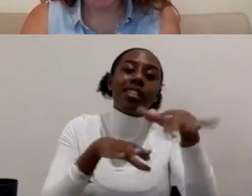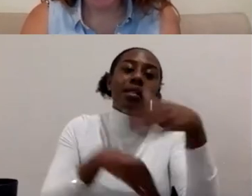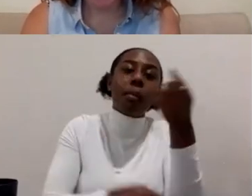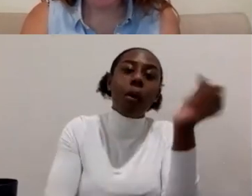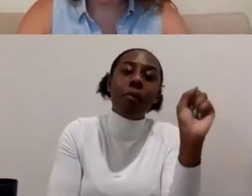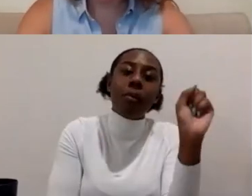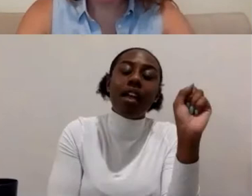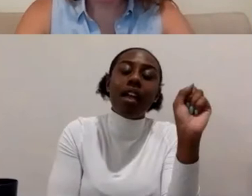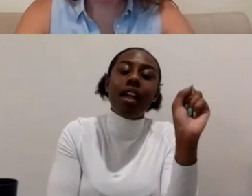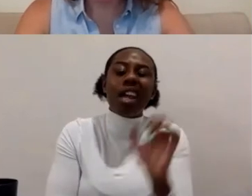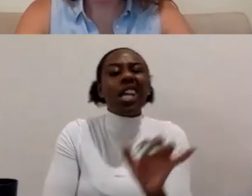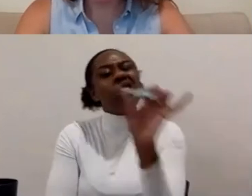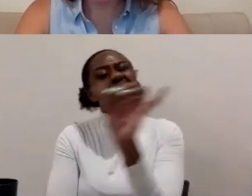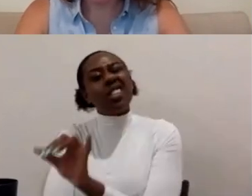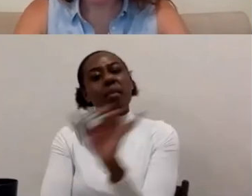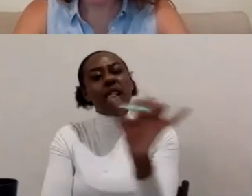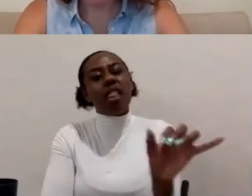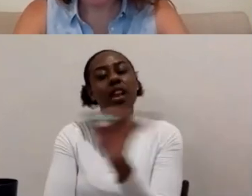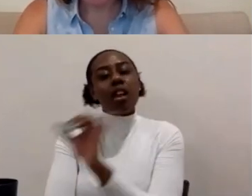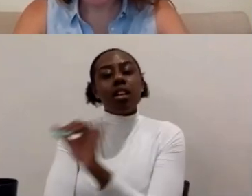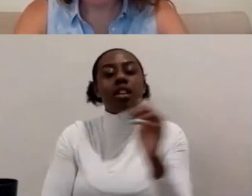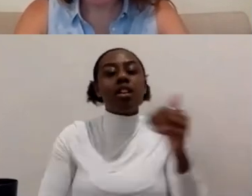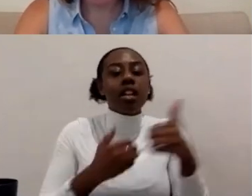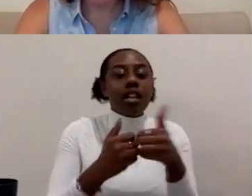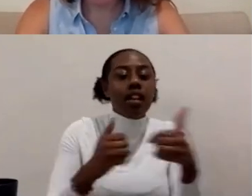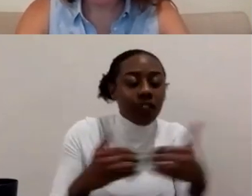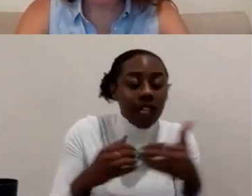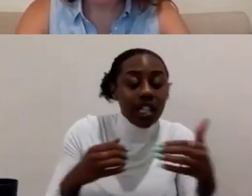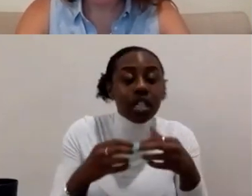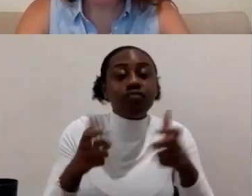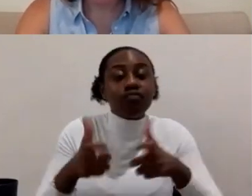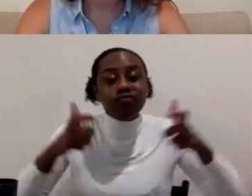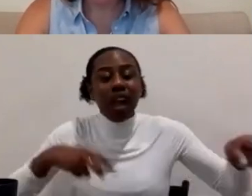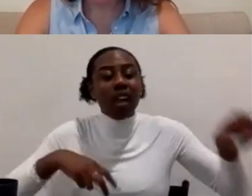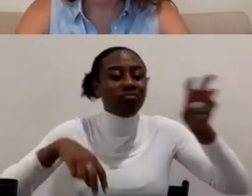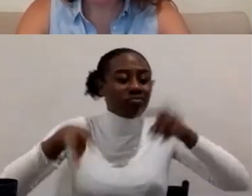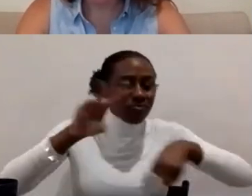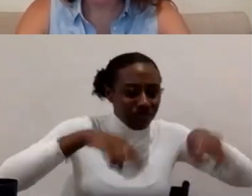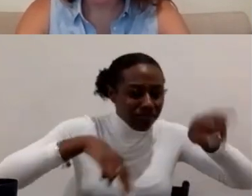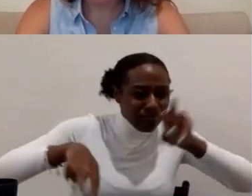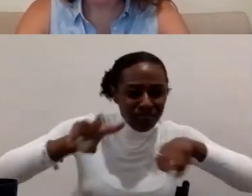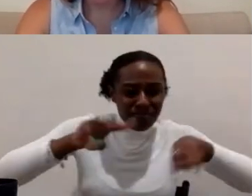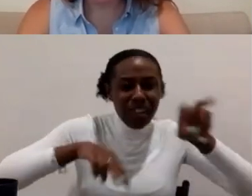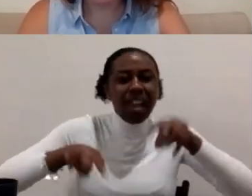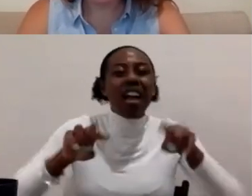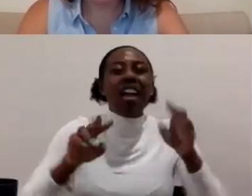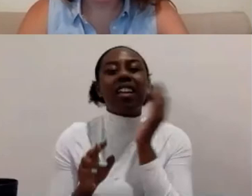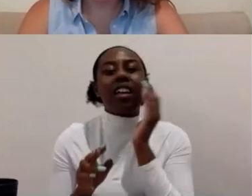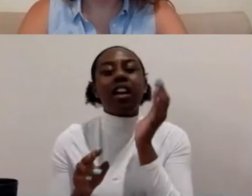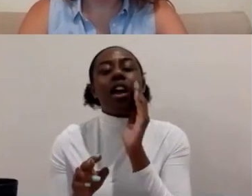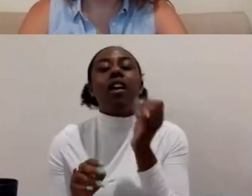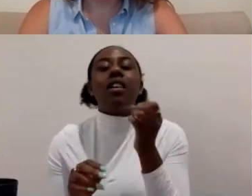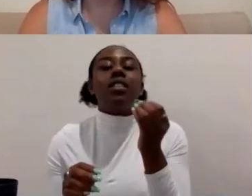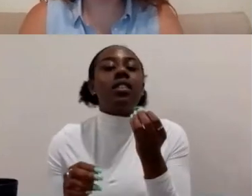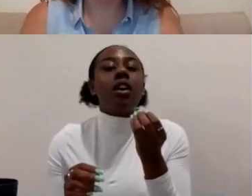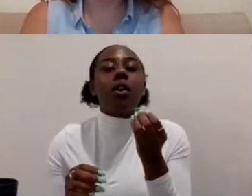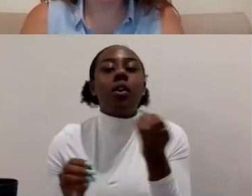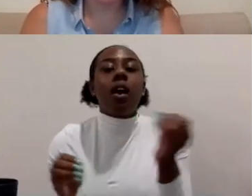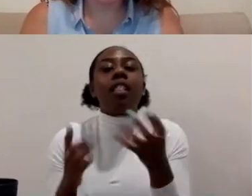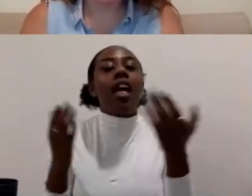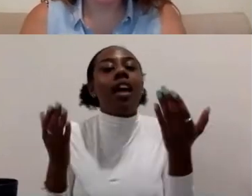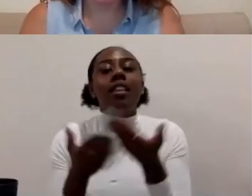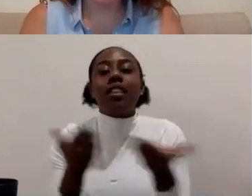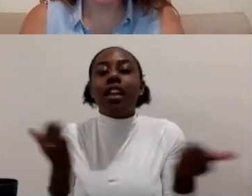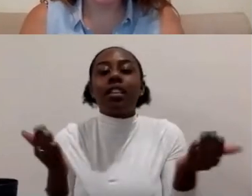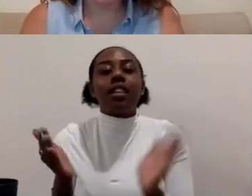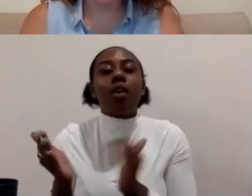sowing division and distrust, mass surveillance, really keeping tabs on folks. So a lot of stuff that we discussed in the